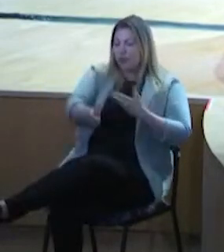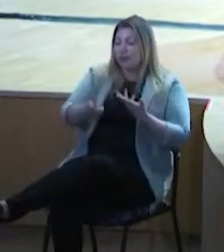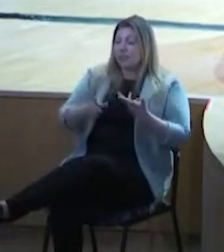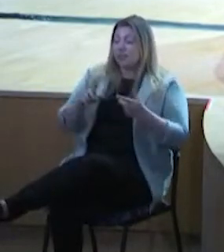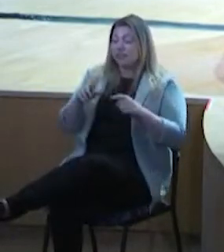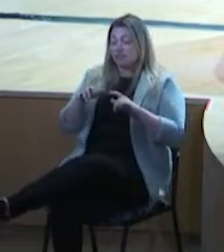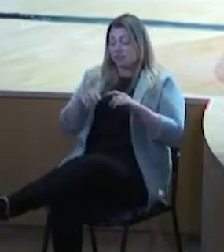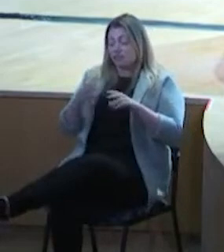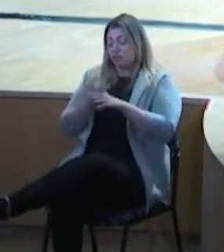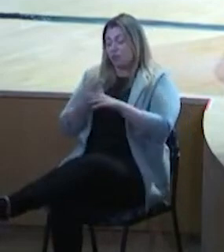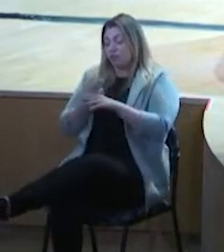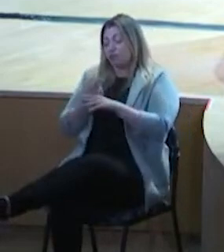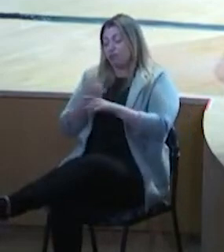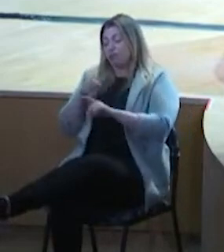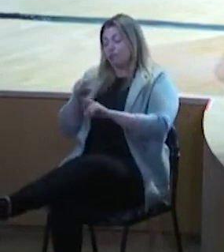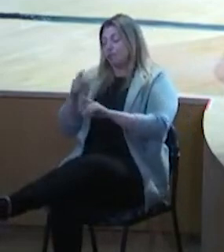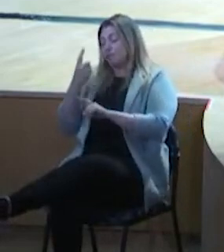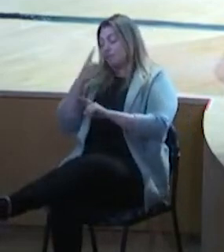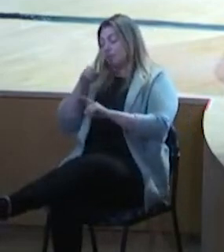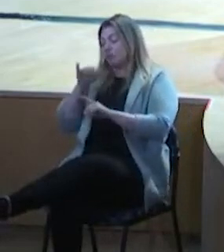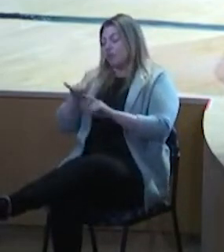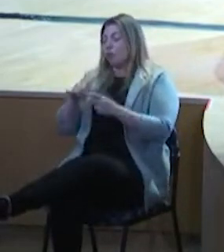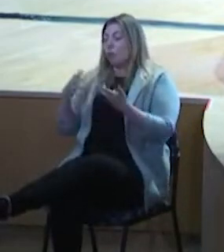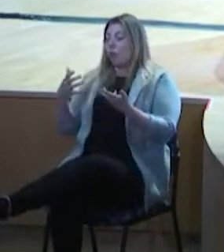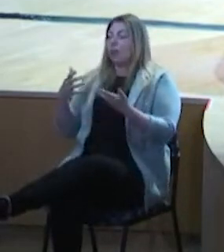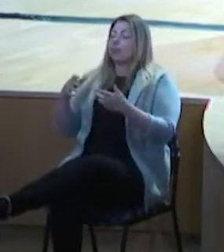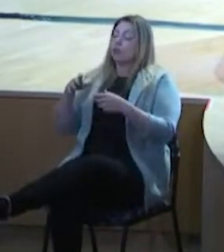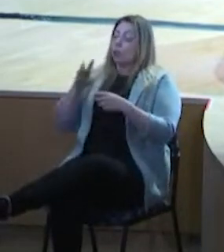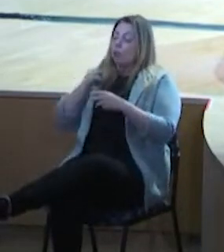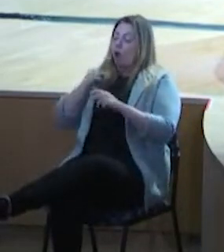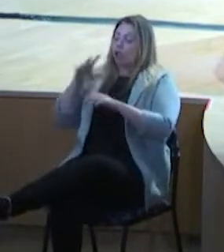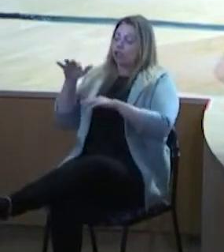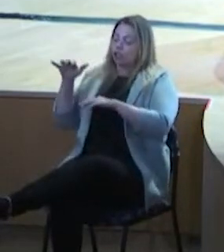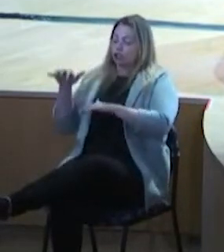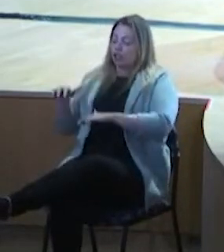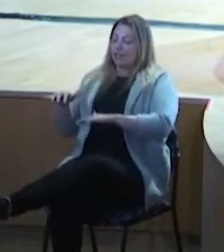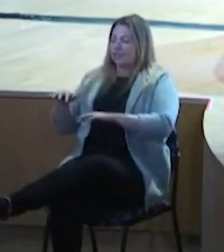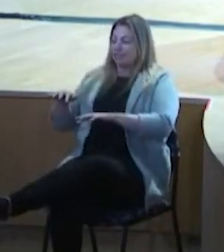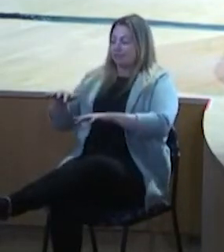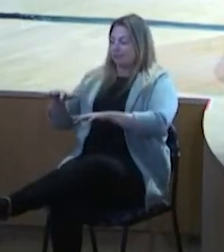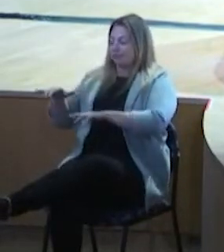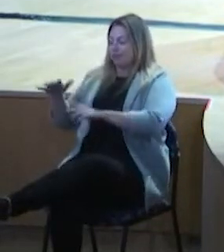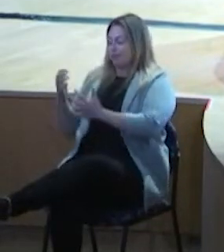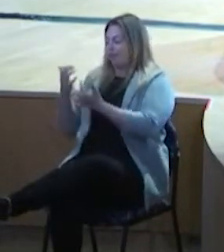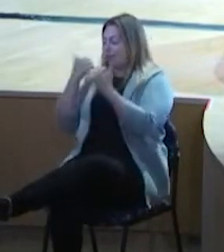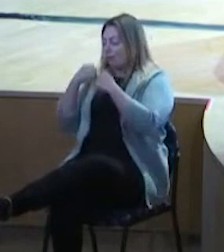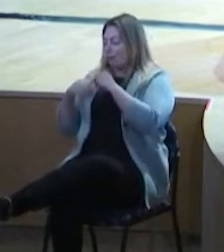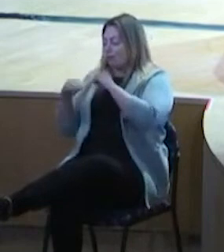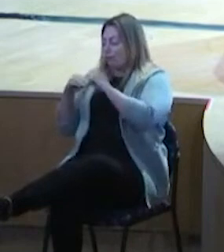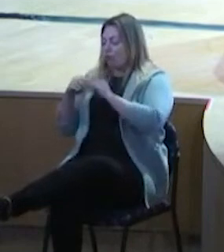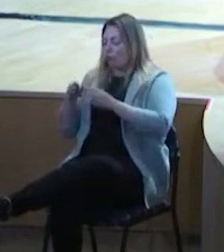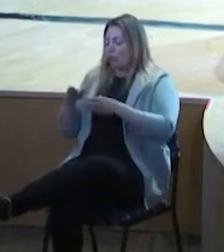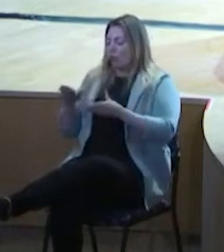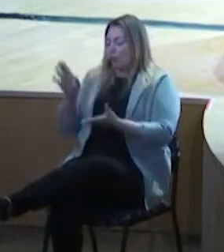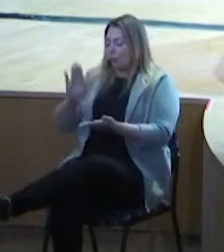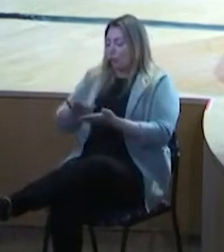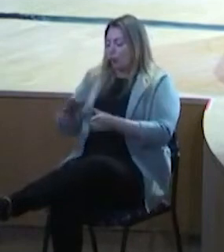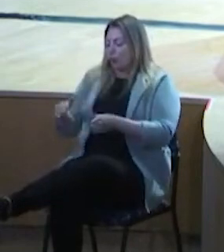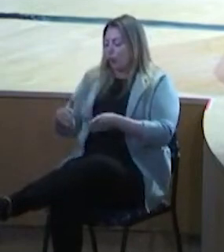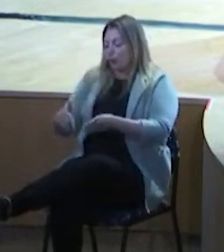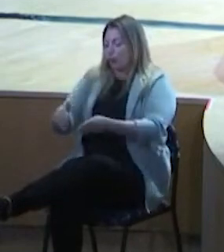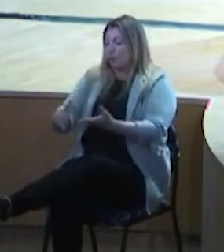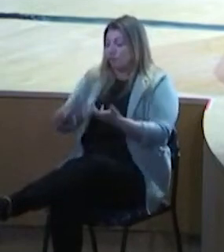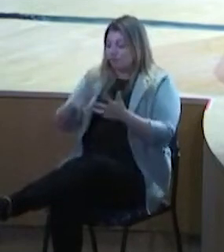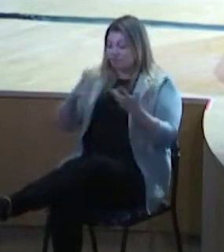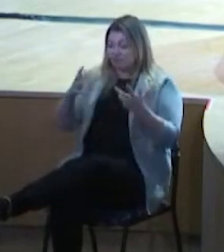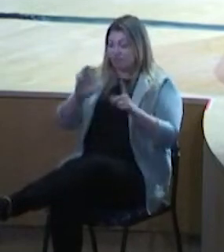watershed system from upper in the watershed. So a lot of our our culture is based